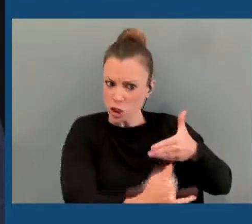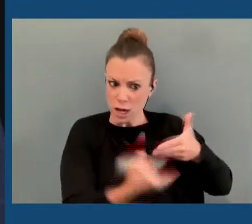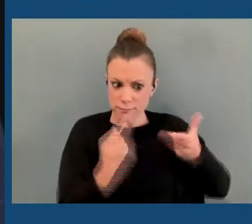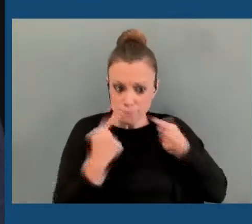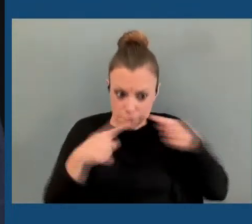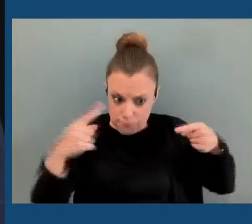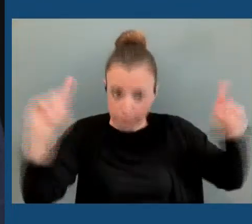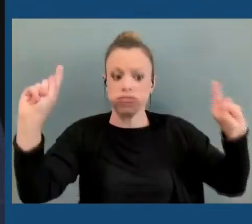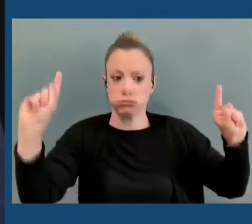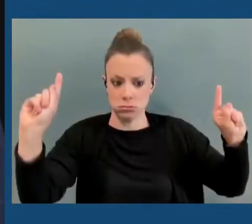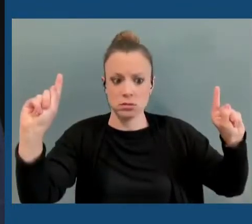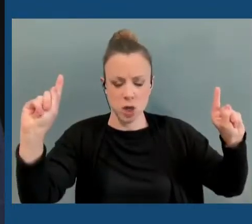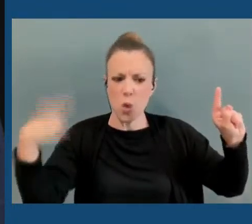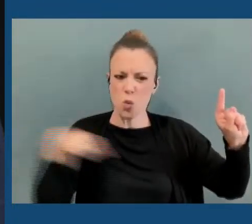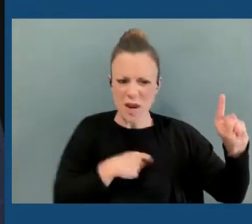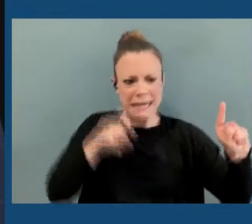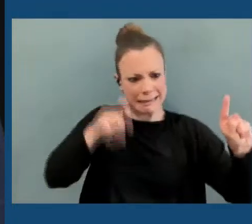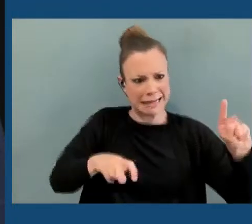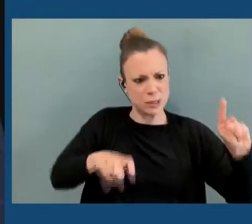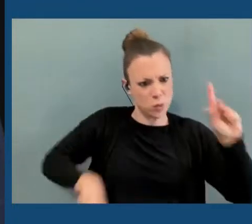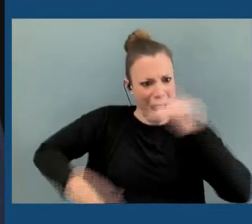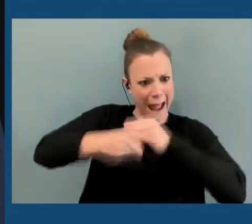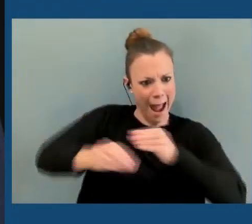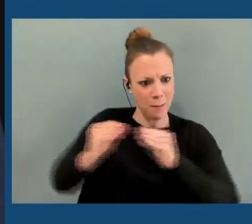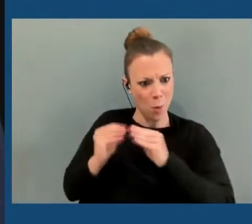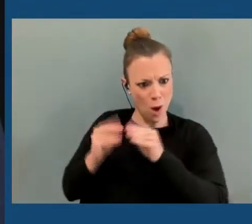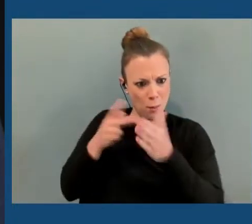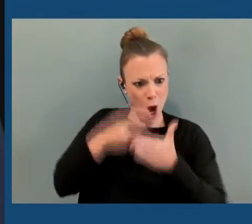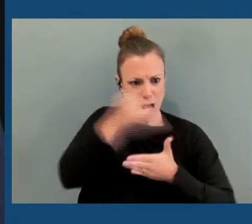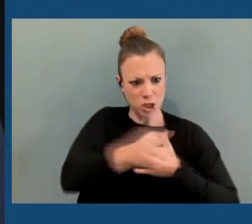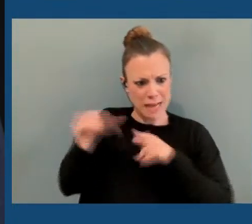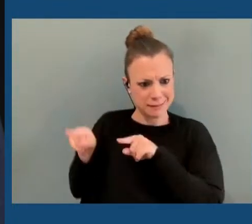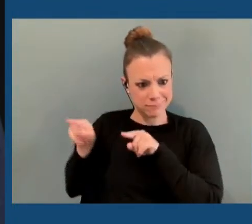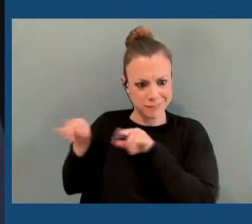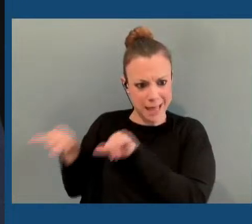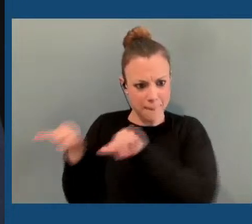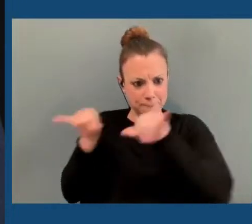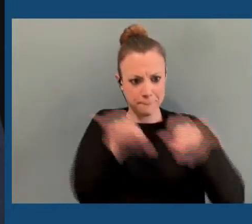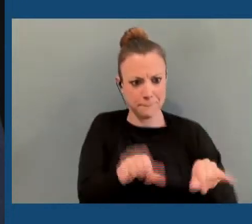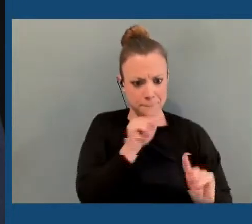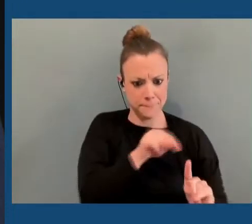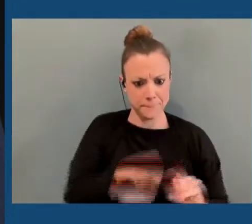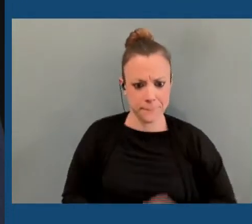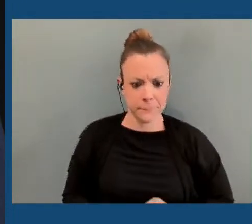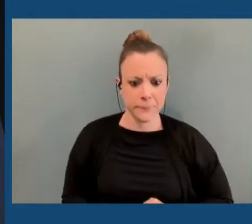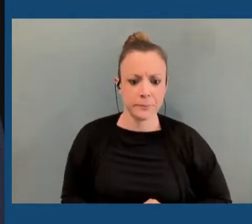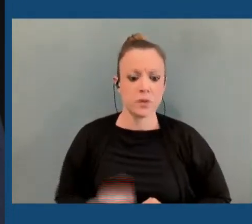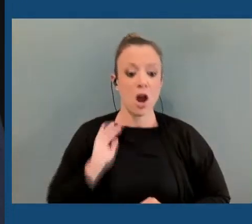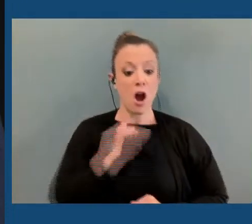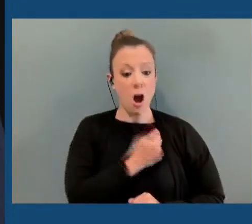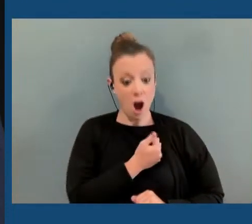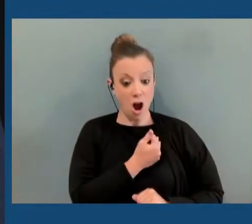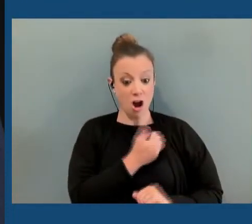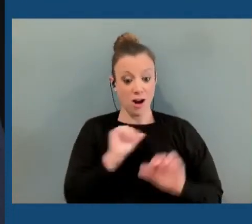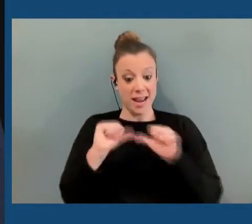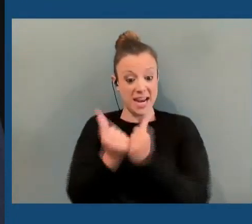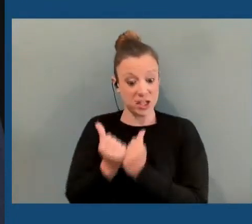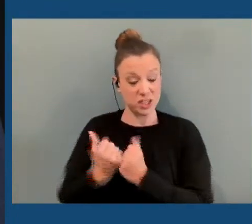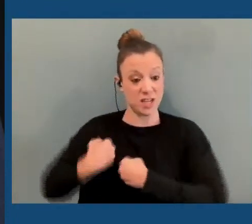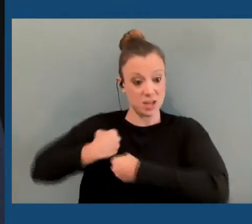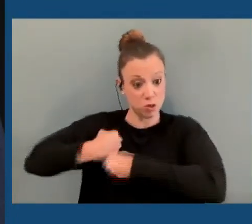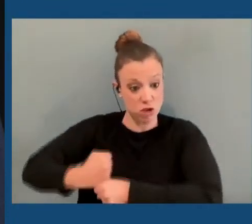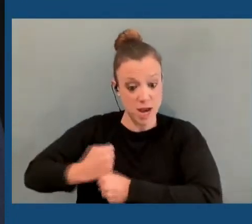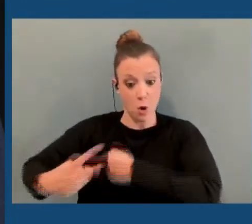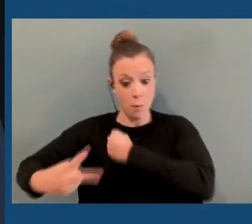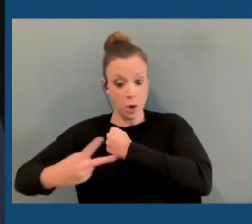years, our Housing Community Renewal Organization, our agency, has created or preserved more than 2,500 affordable homes here in